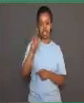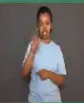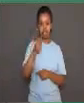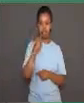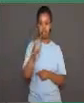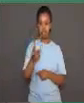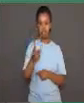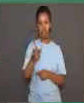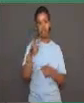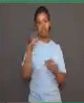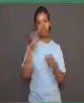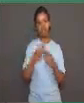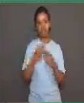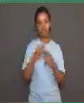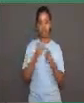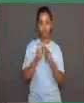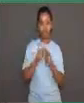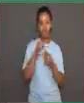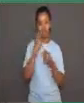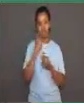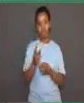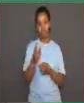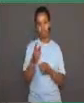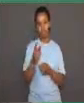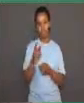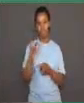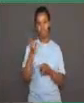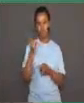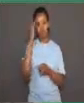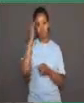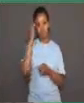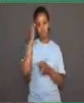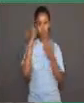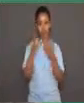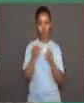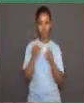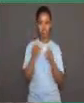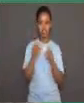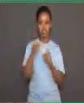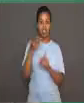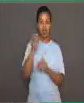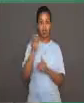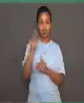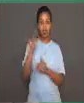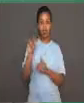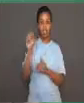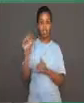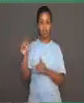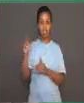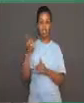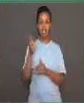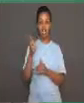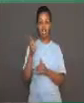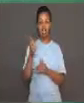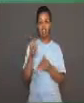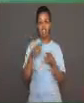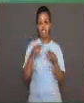larger brain and bipedalism distinguish Homo sapiens from other